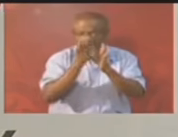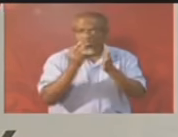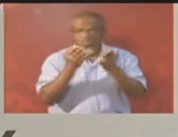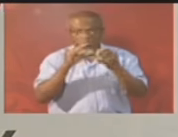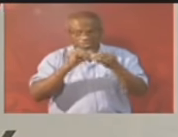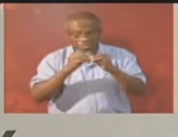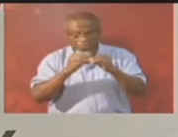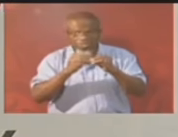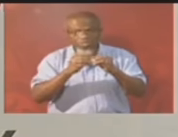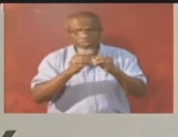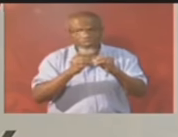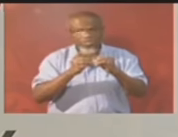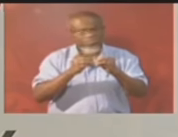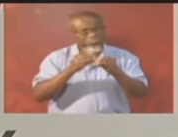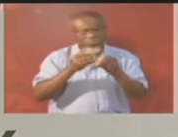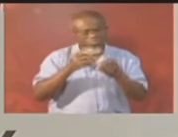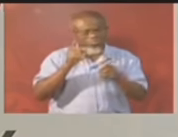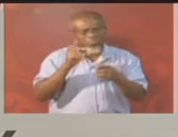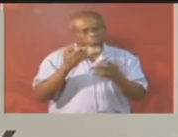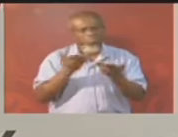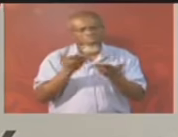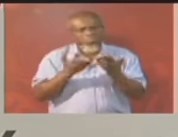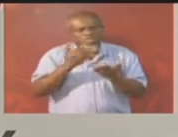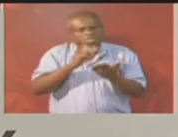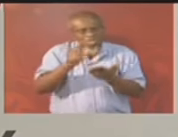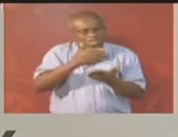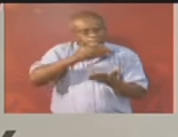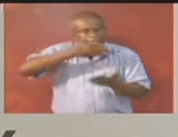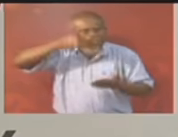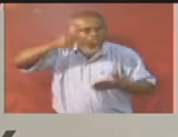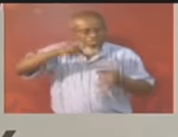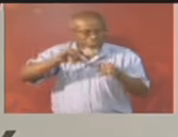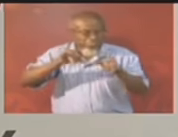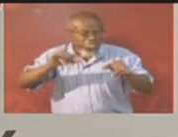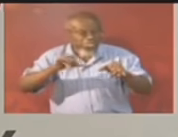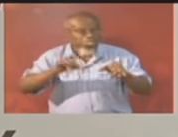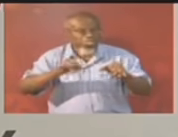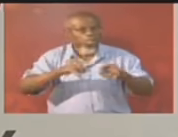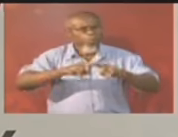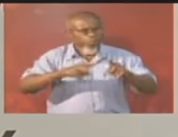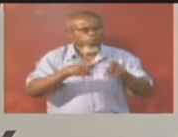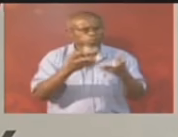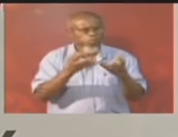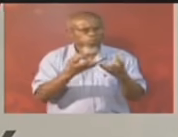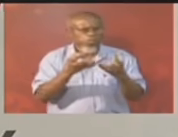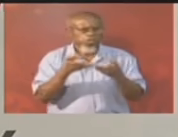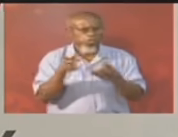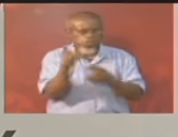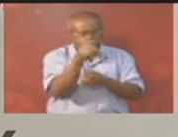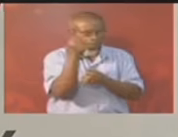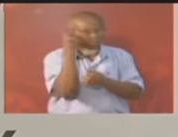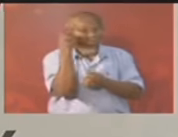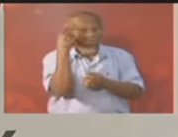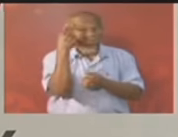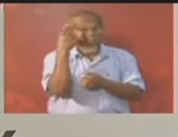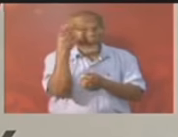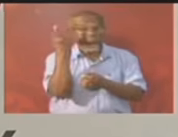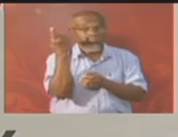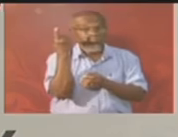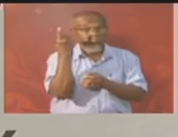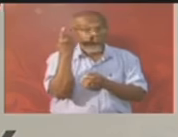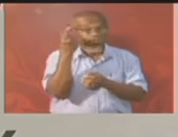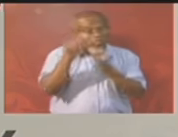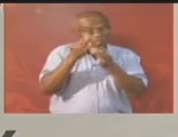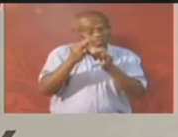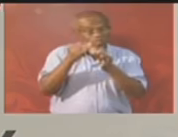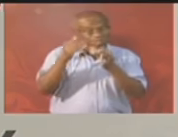most useful metric at this point in time, but we do want to make it clear that once a new variant